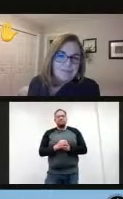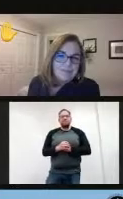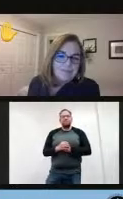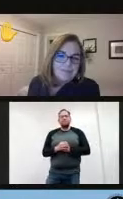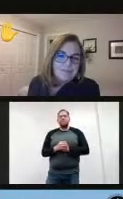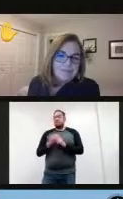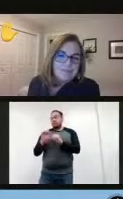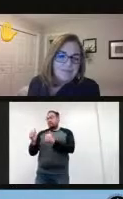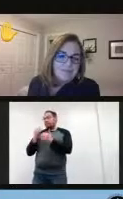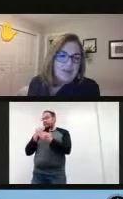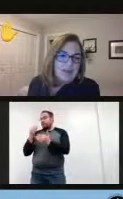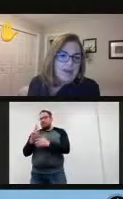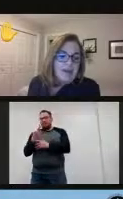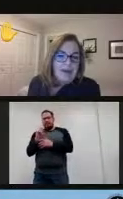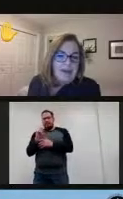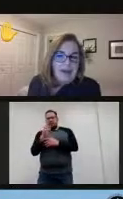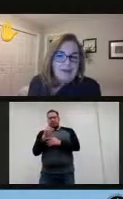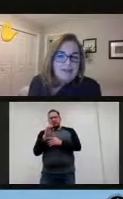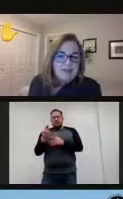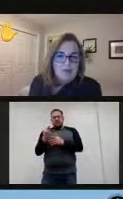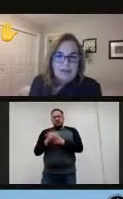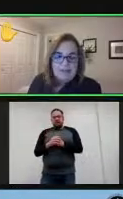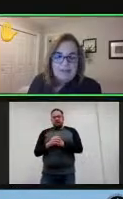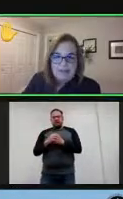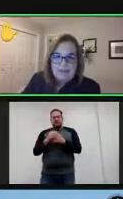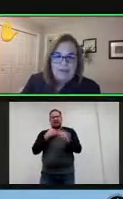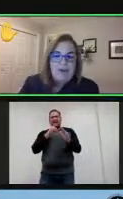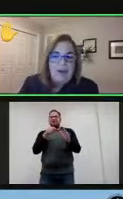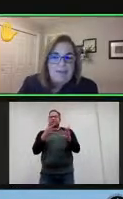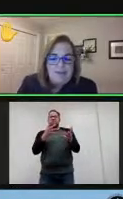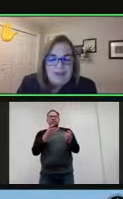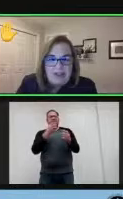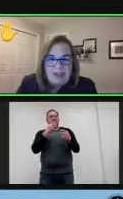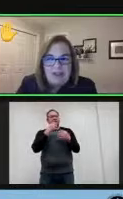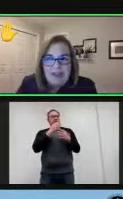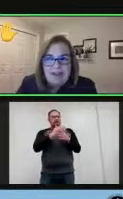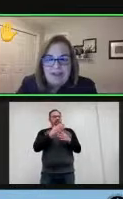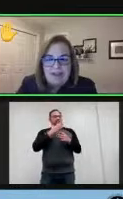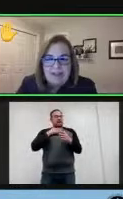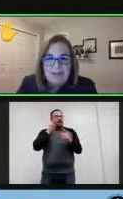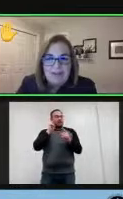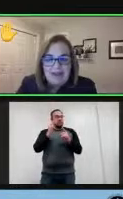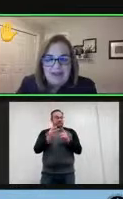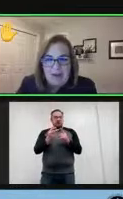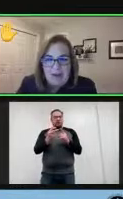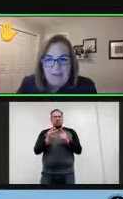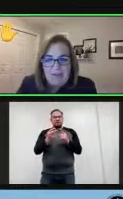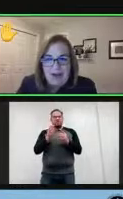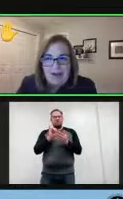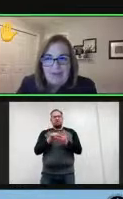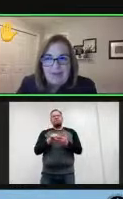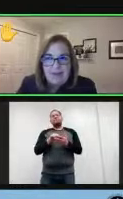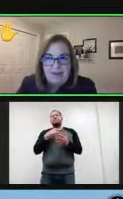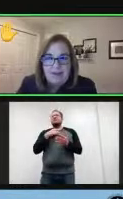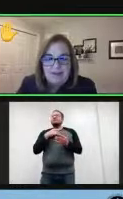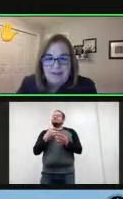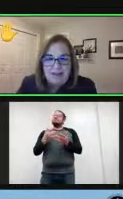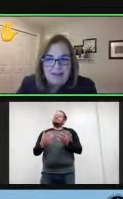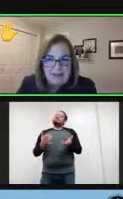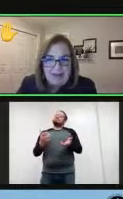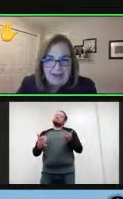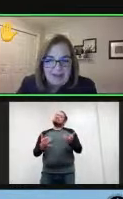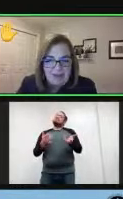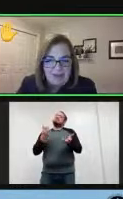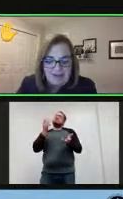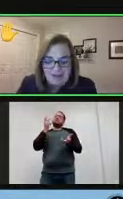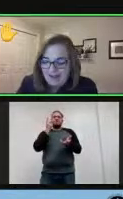Great, thank you. Kathleen? I just wanted to share an observation, and that is, it seems like I've been seeing,